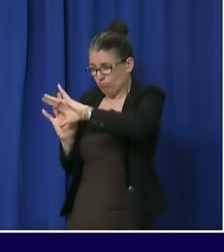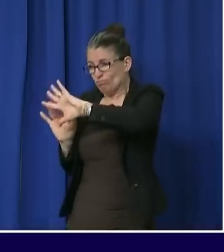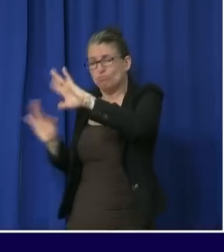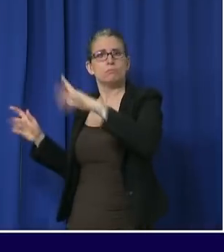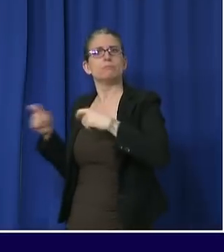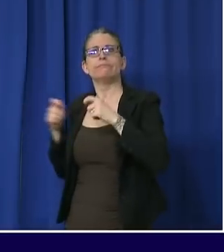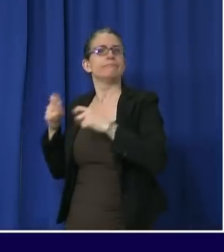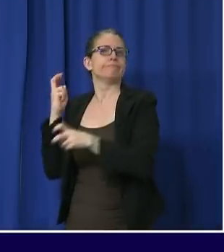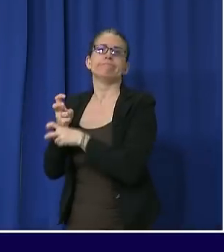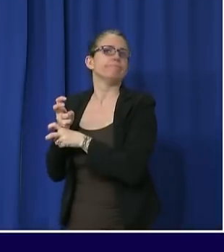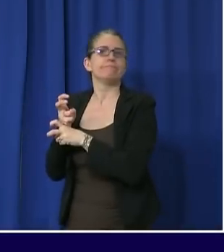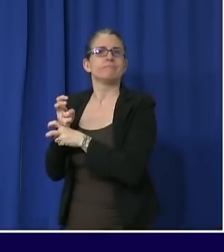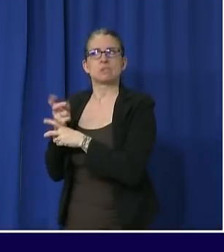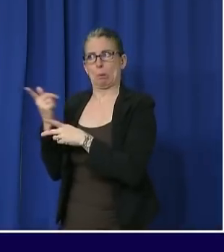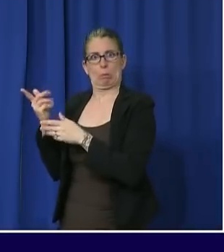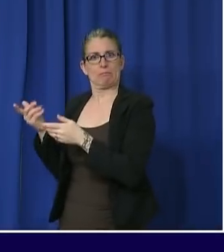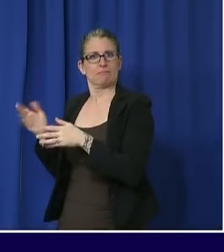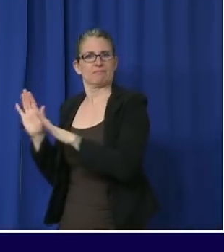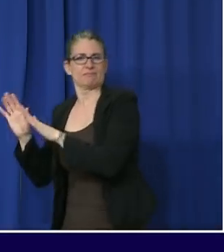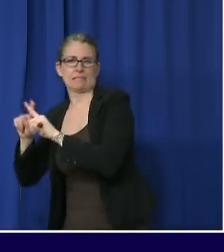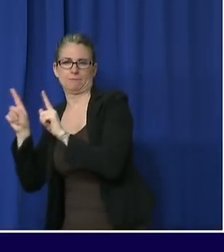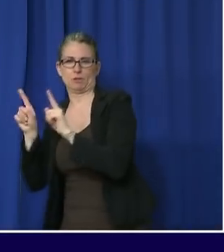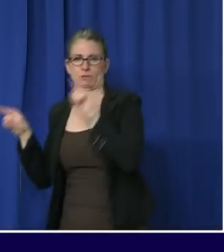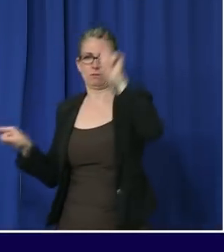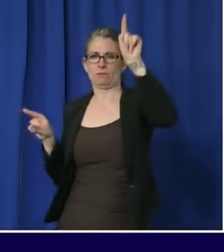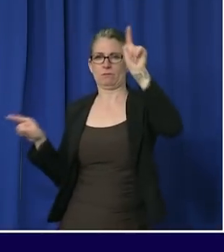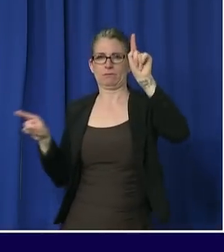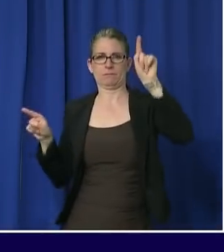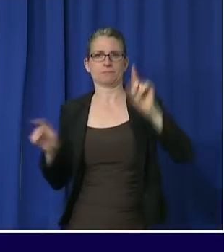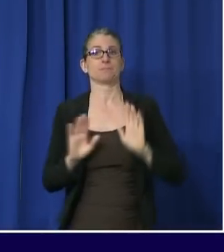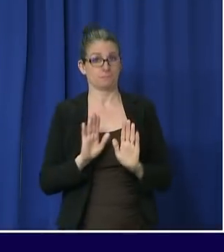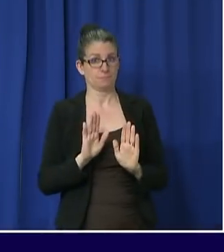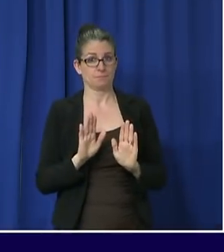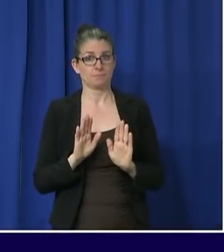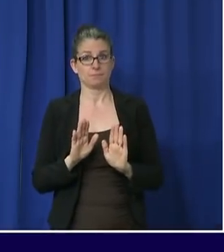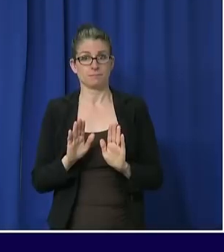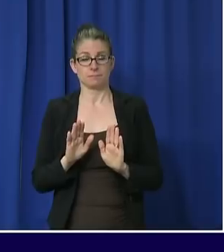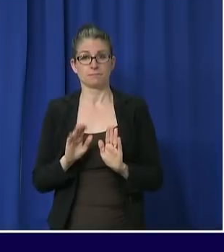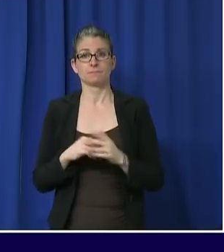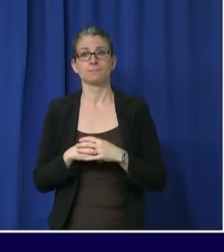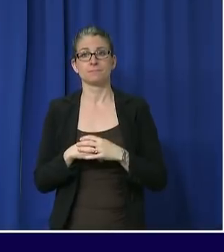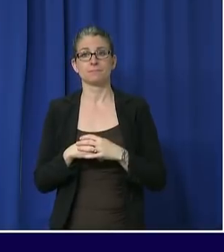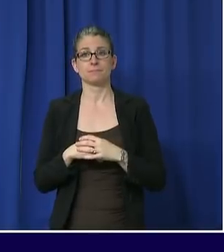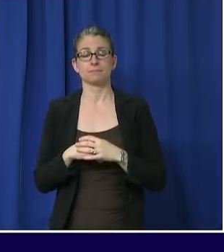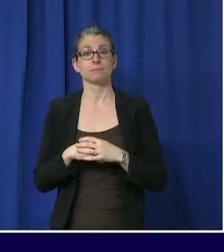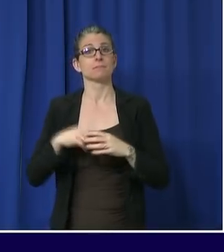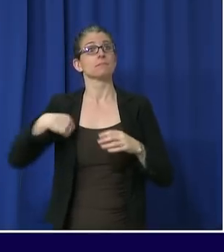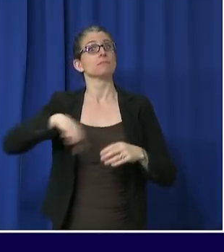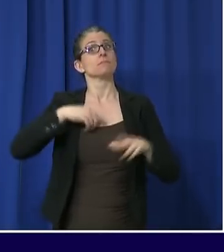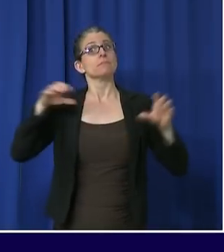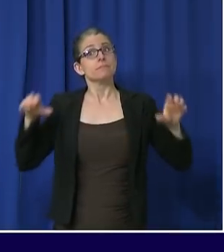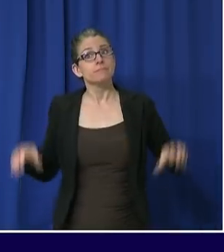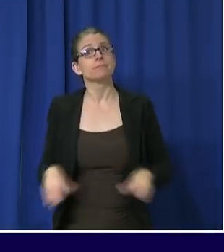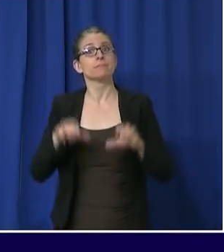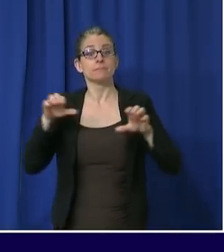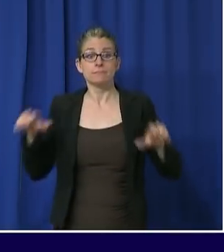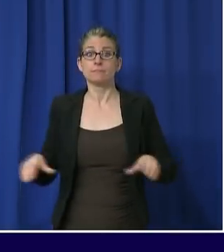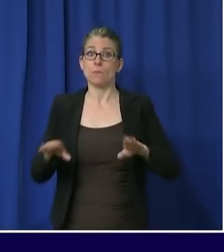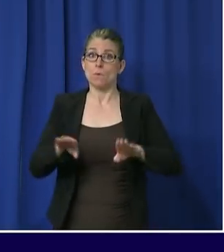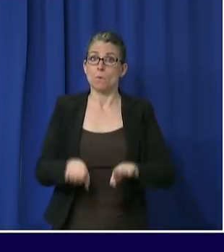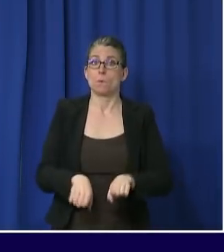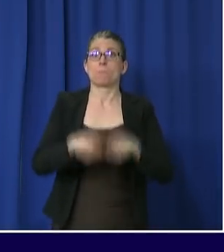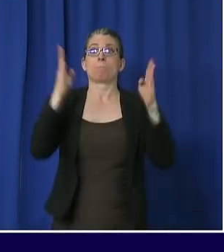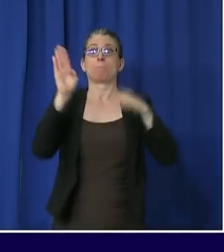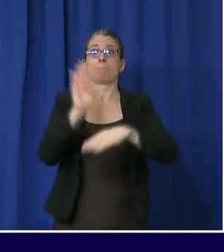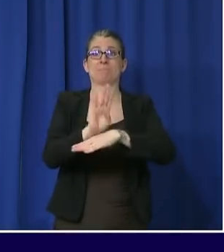any type of movement here toward any kind of reopening may involve some degree of risk. We